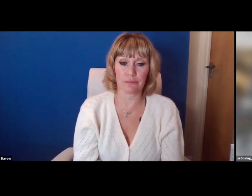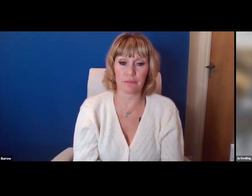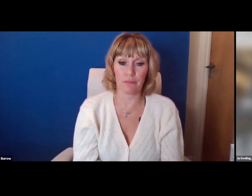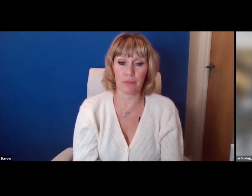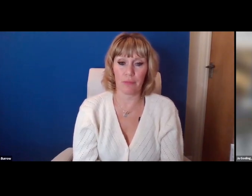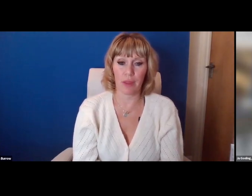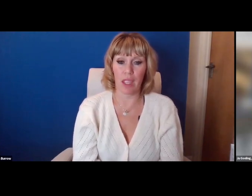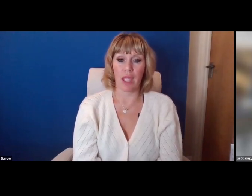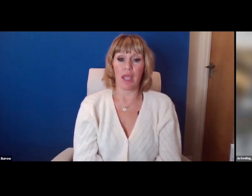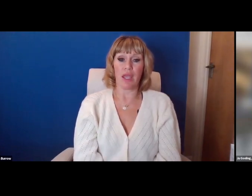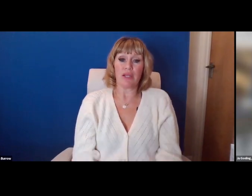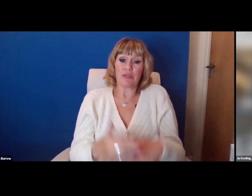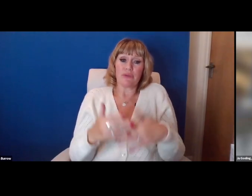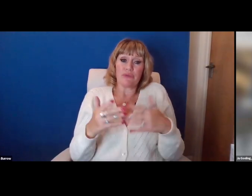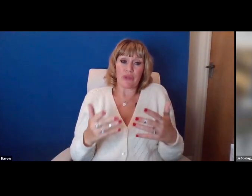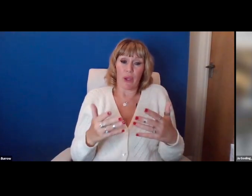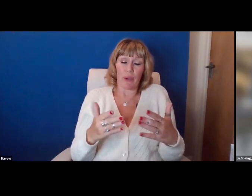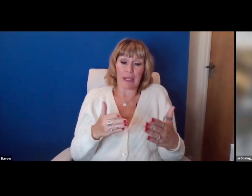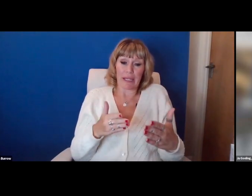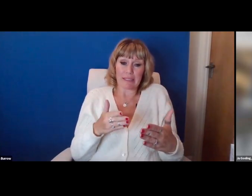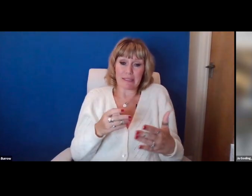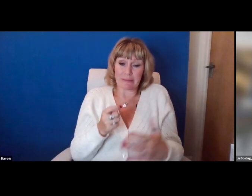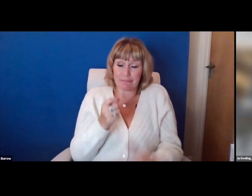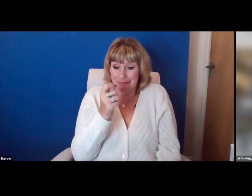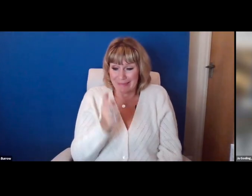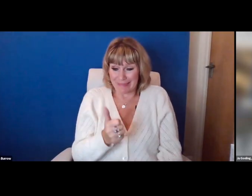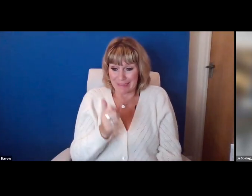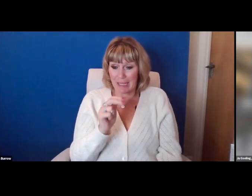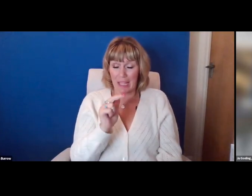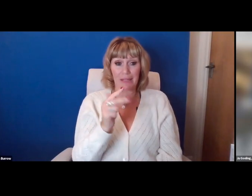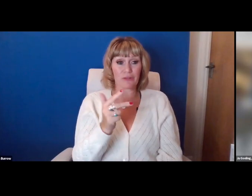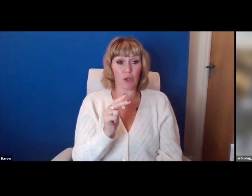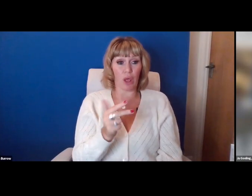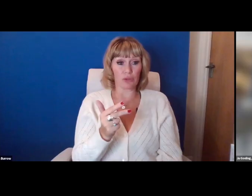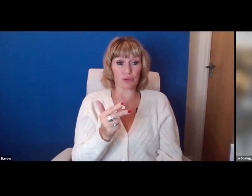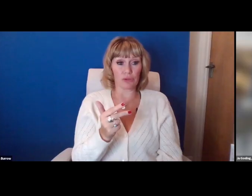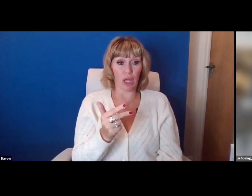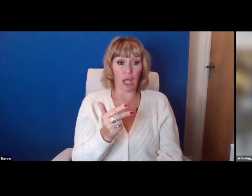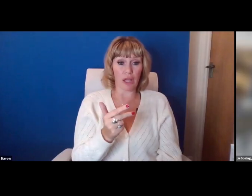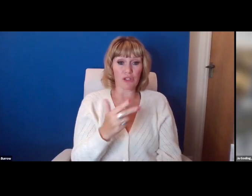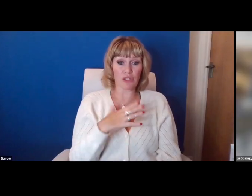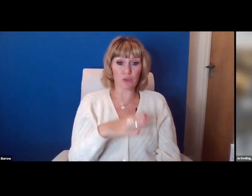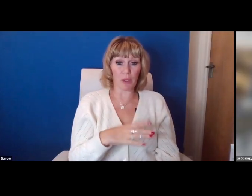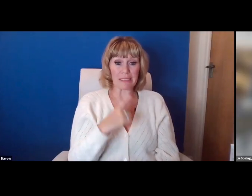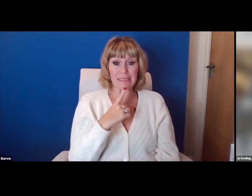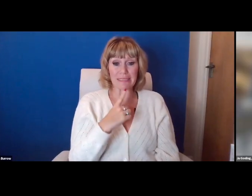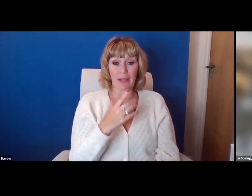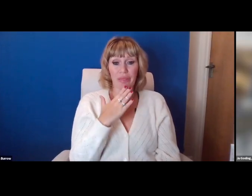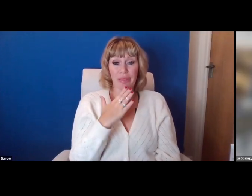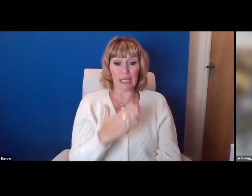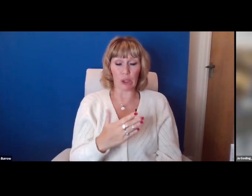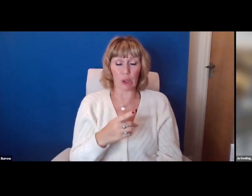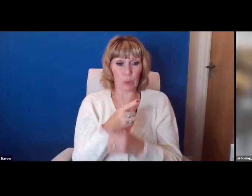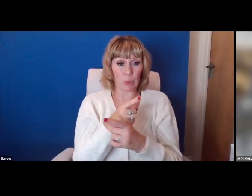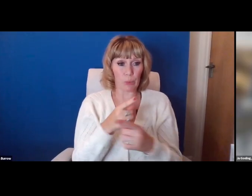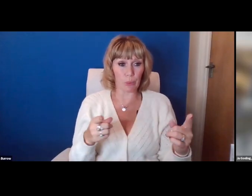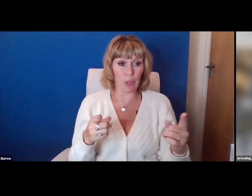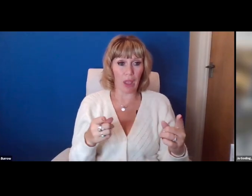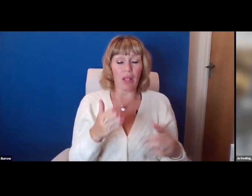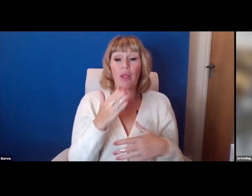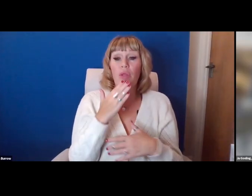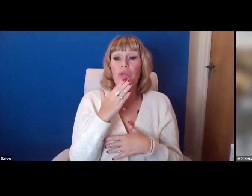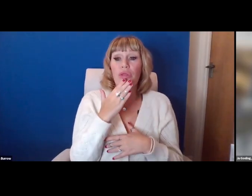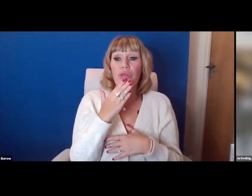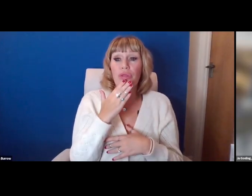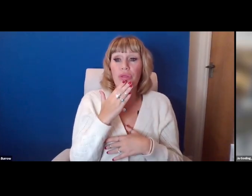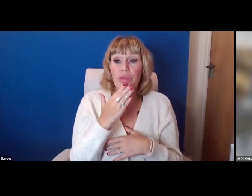so as it's approaching 8 o'clock, I would just have time to say some thank yous. So, thank